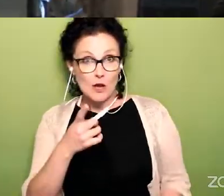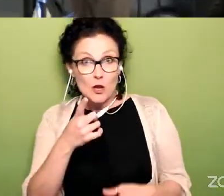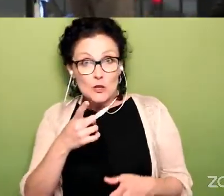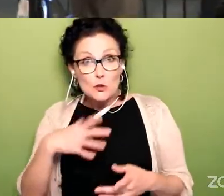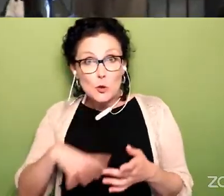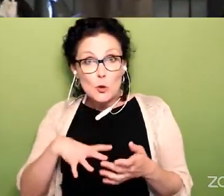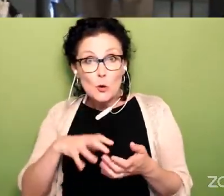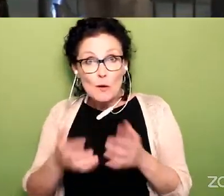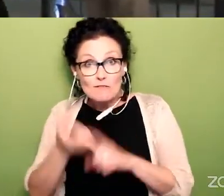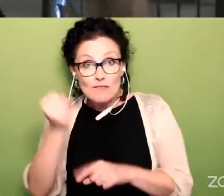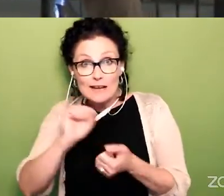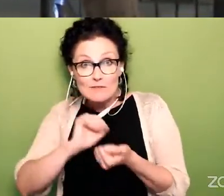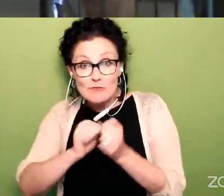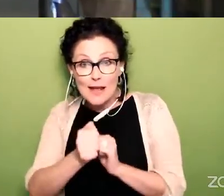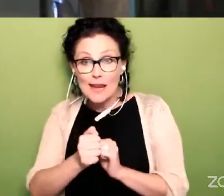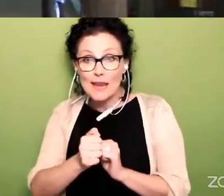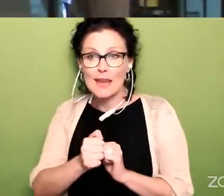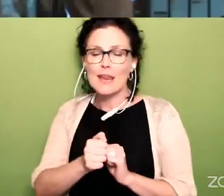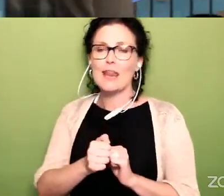help you.